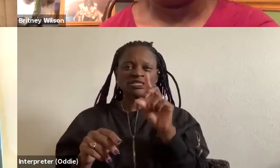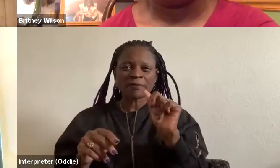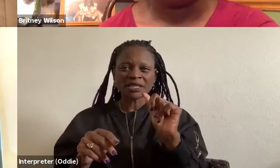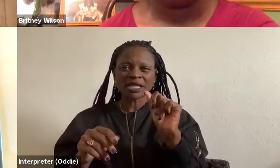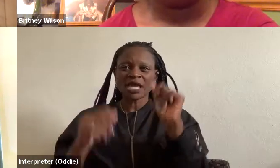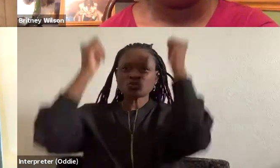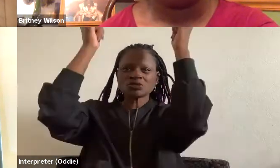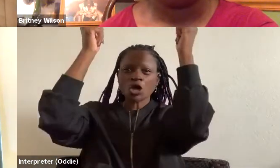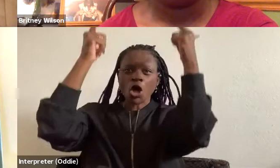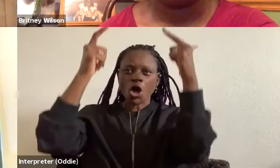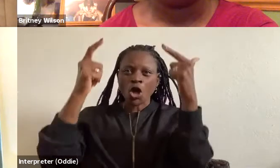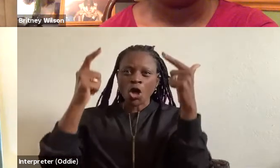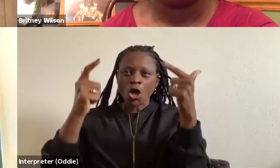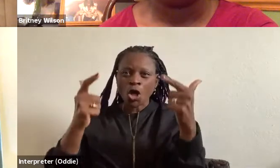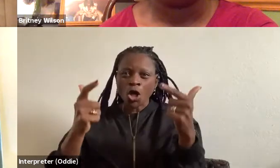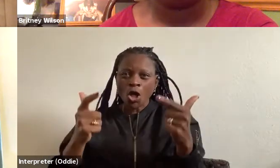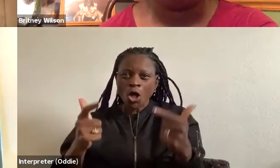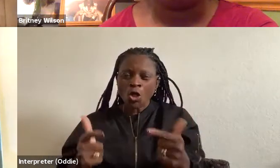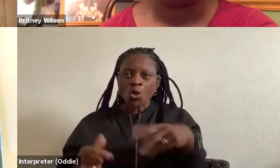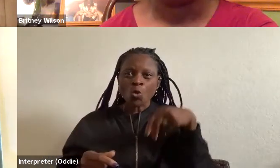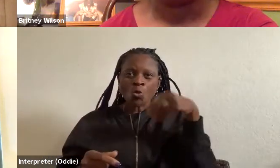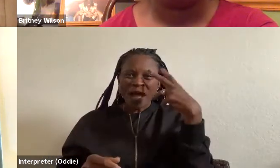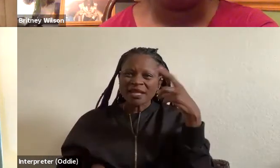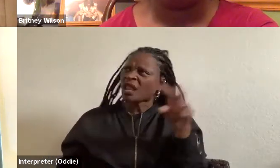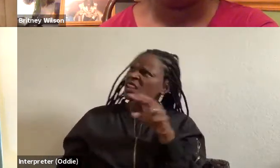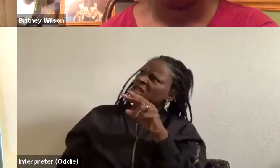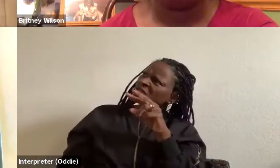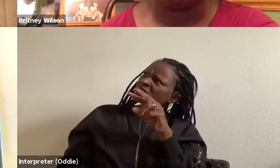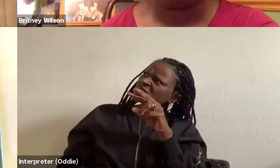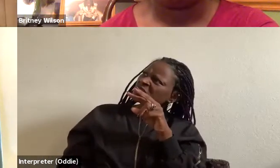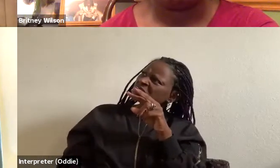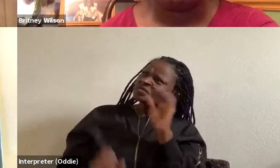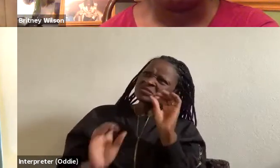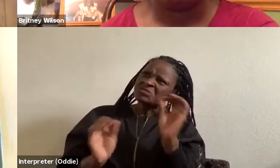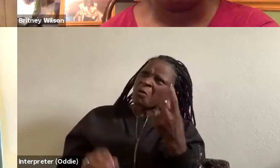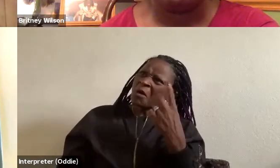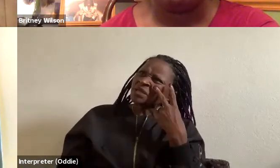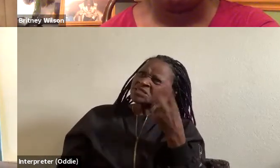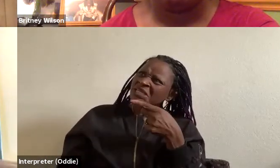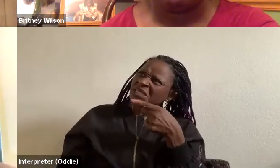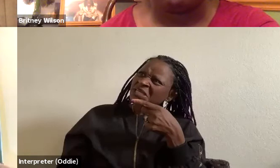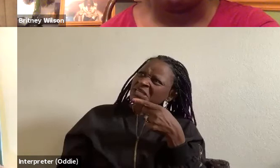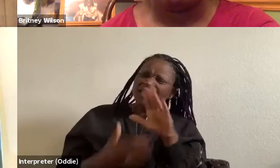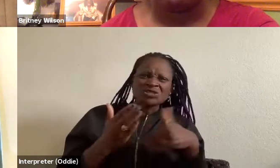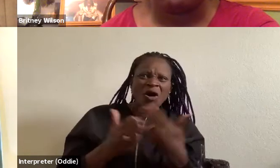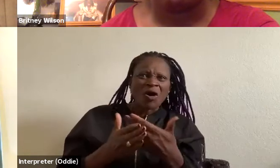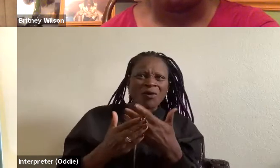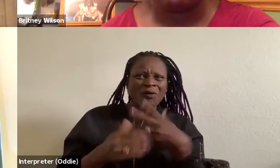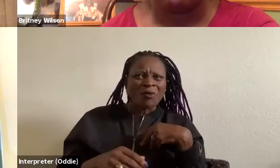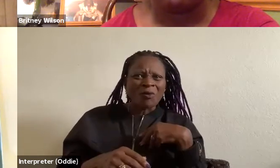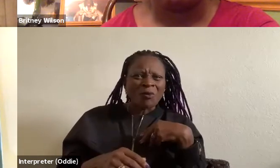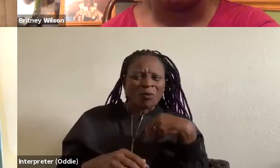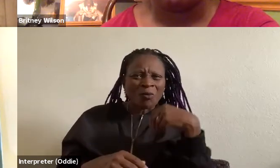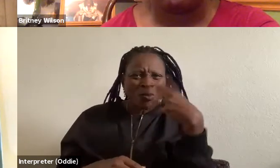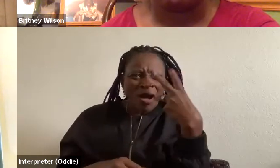no one see the issue here, or is it just me? I mean, and they were promoting it like it was, they were like, this